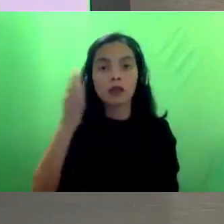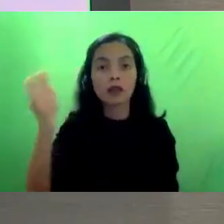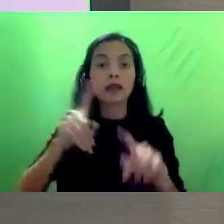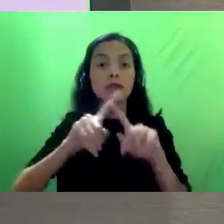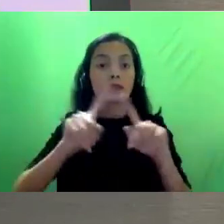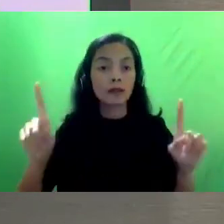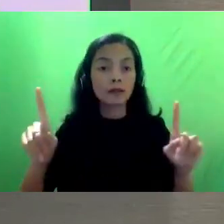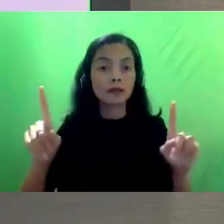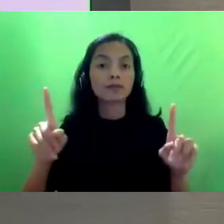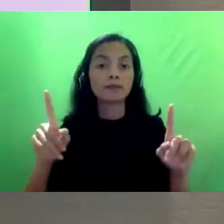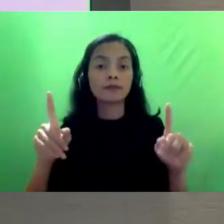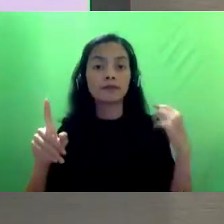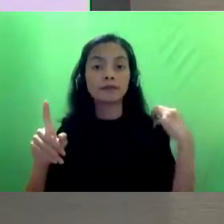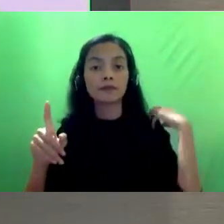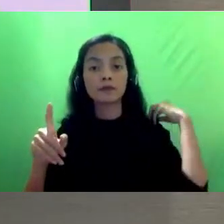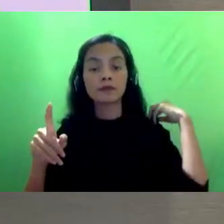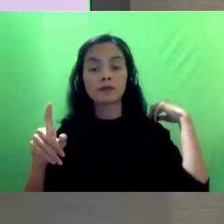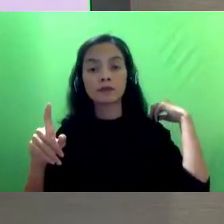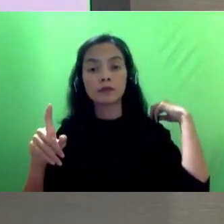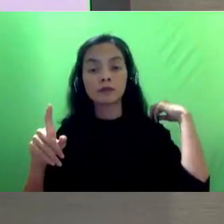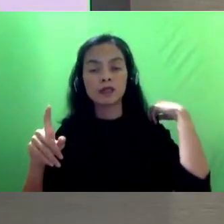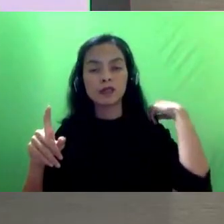the information that we collected,